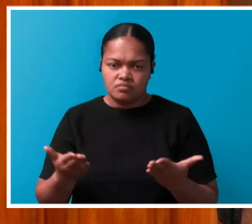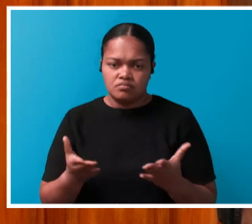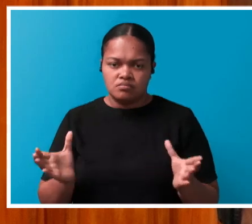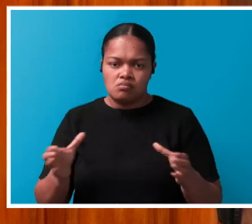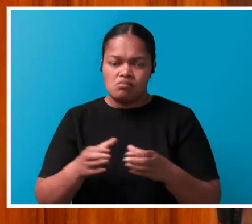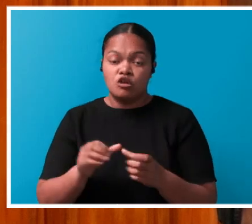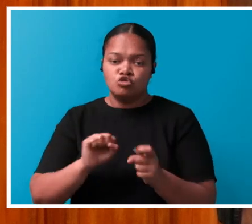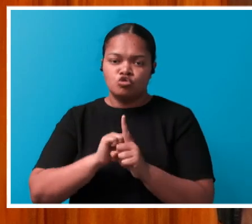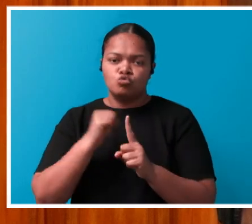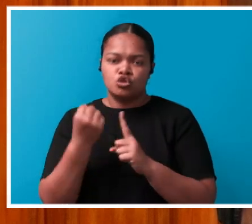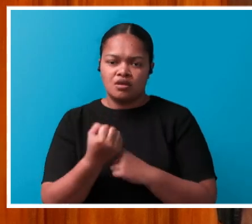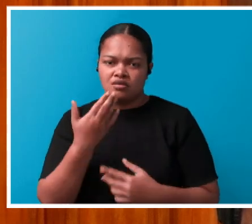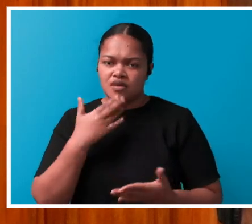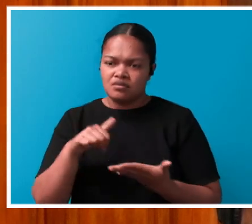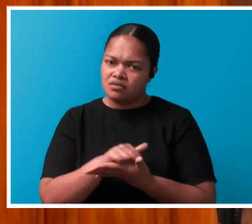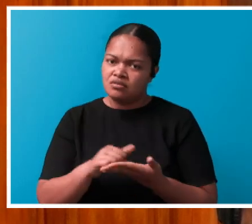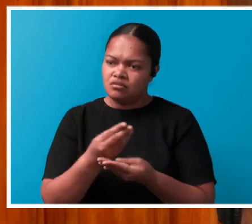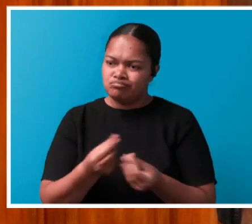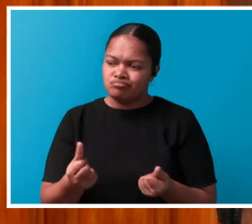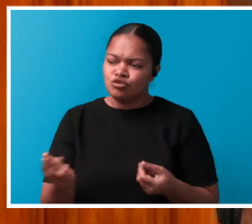social cohesion and unity